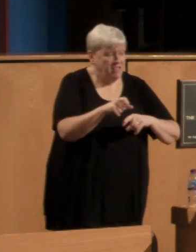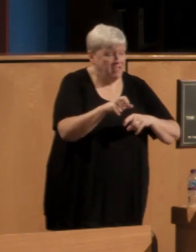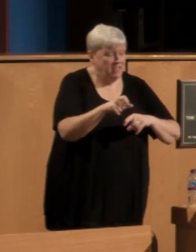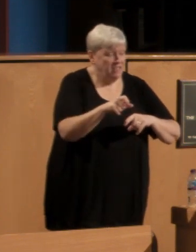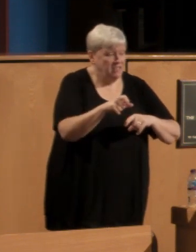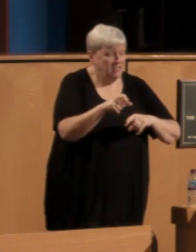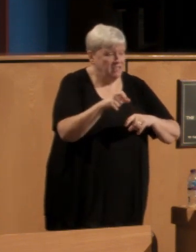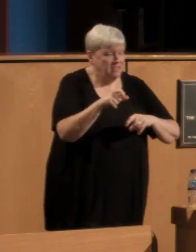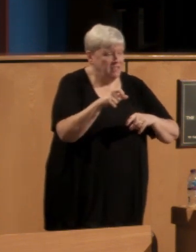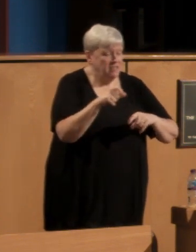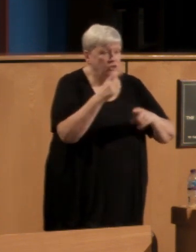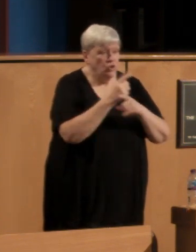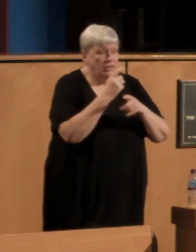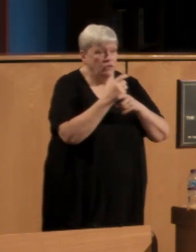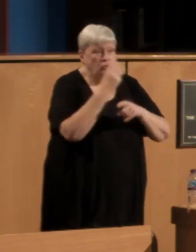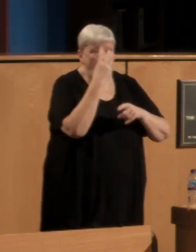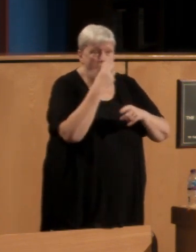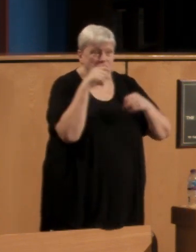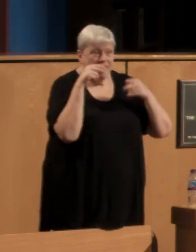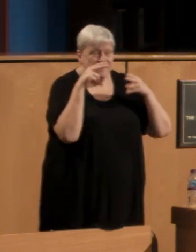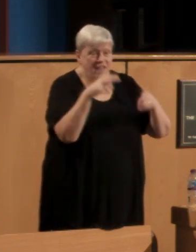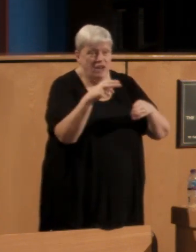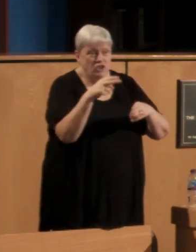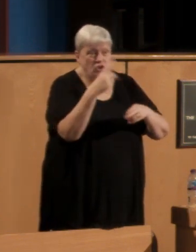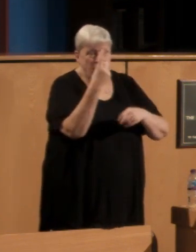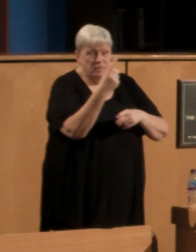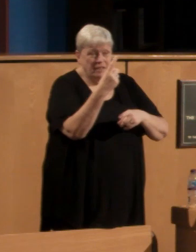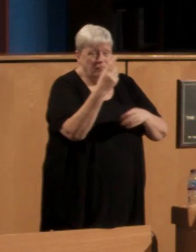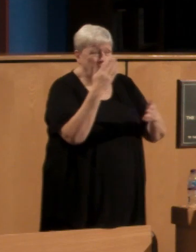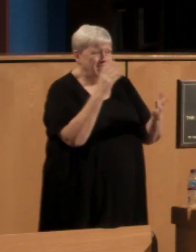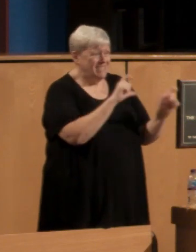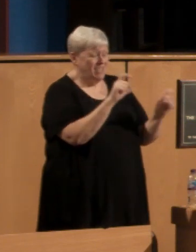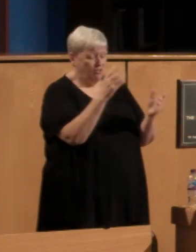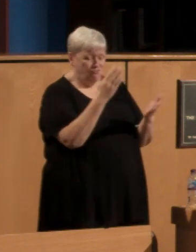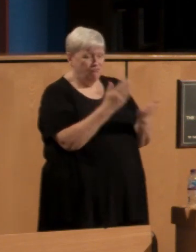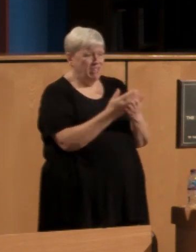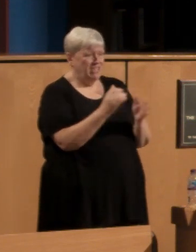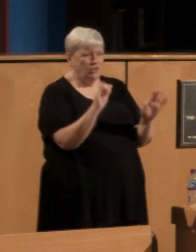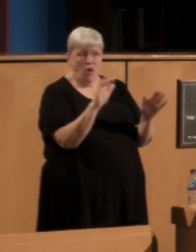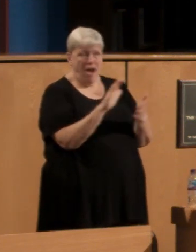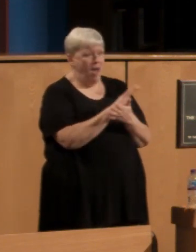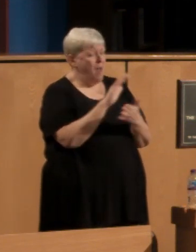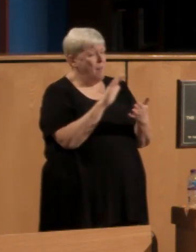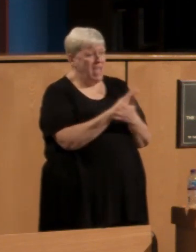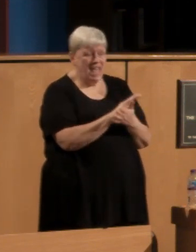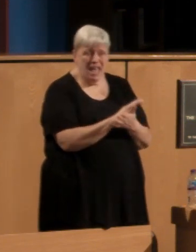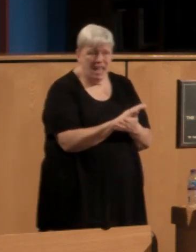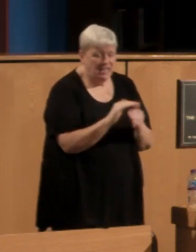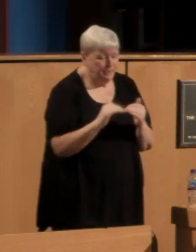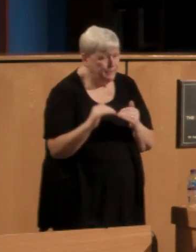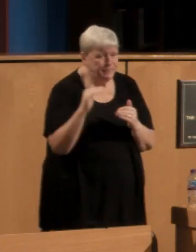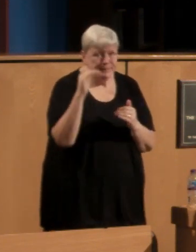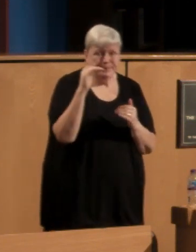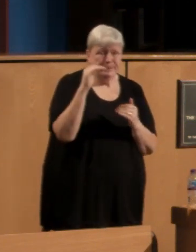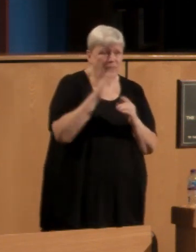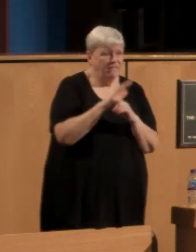dreams is talking to an older version of themselves that's still really unhappy. And that may have, sure, they're trans and that's fine now because they're a bit older and they